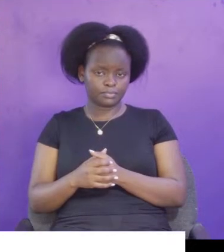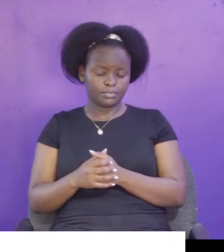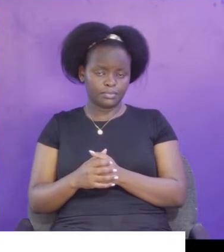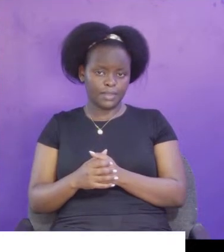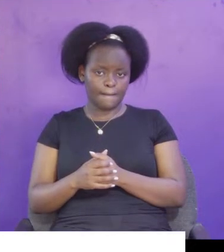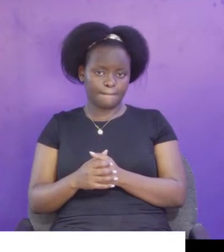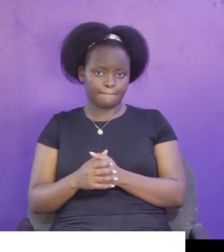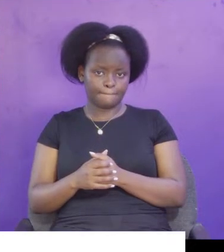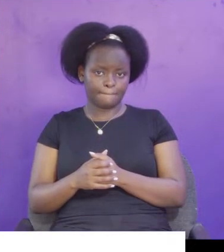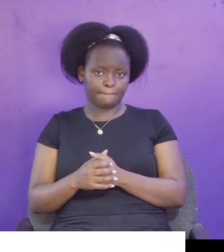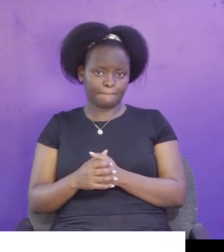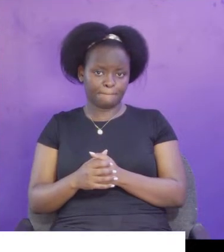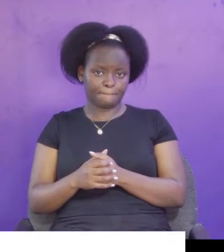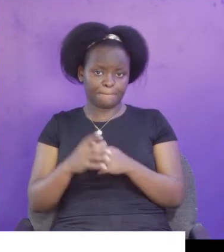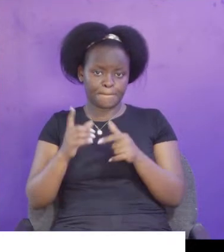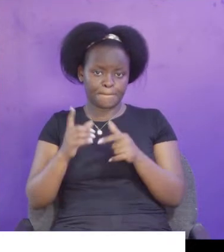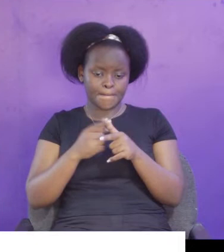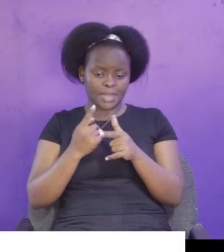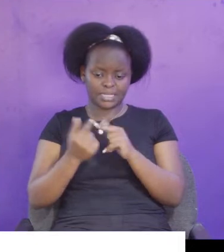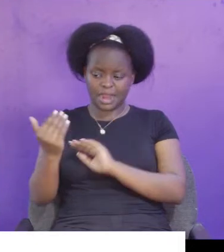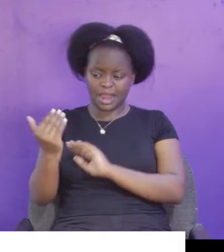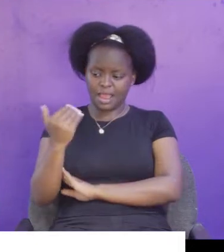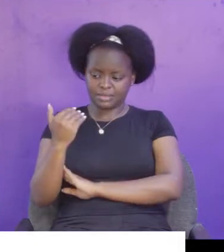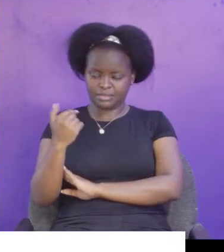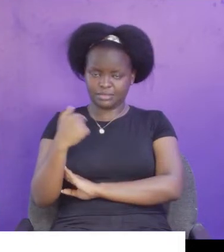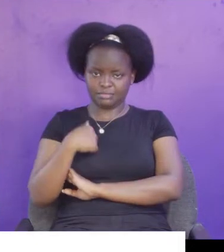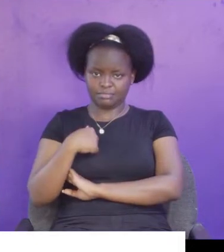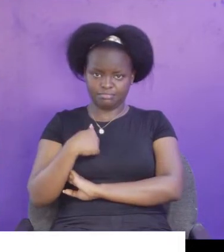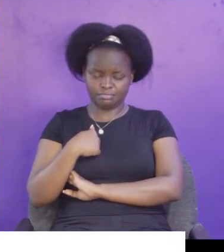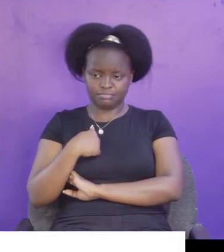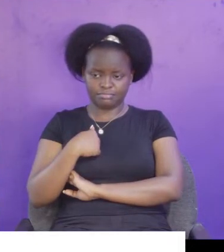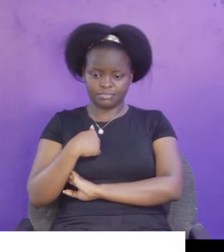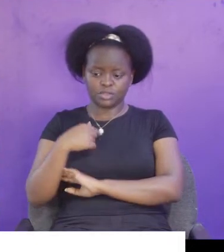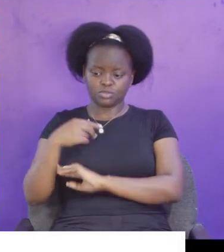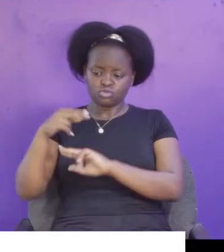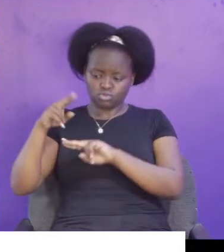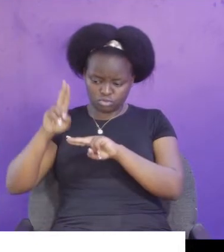And then he asked me to sit down.